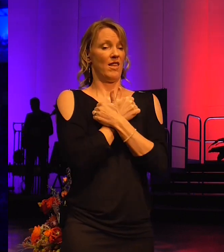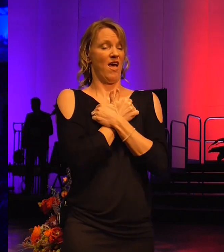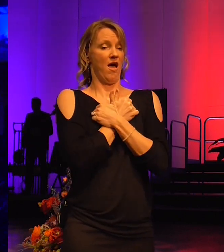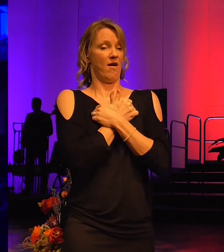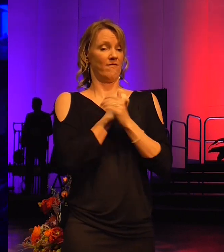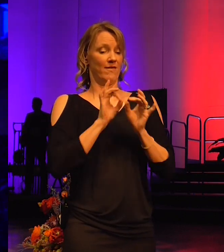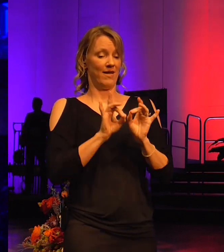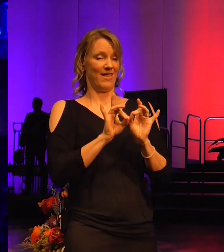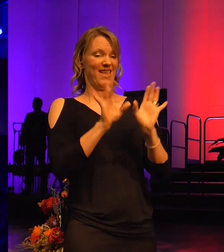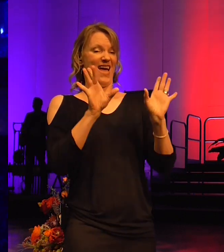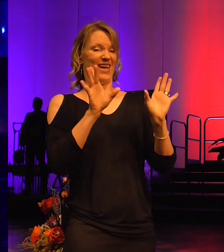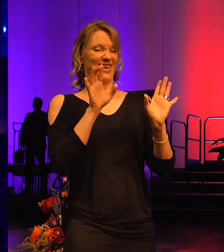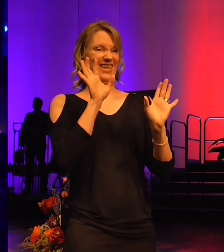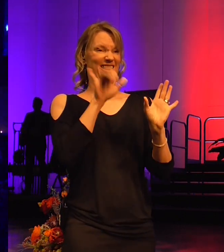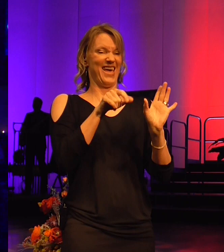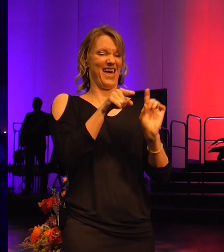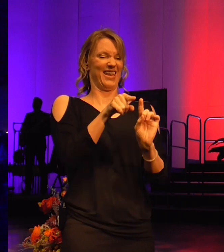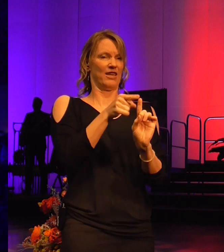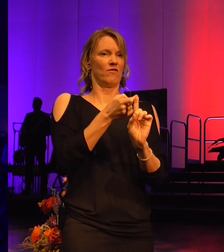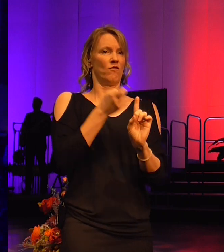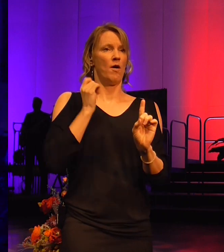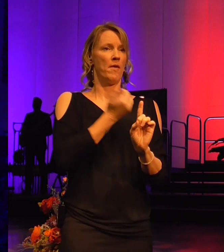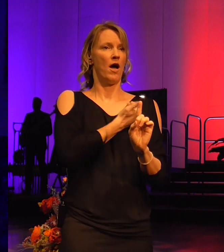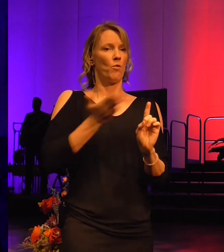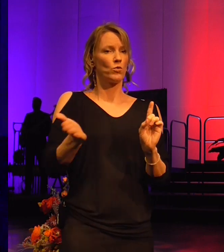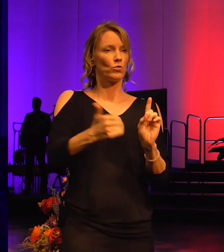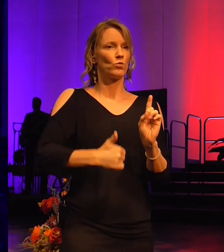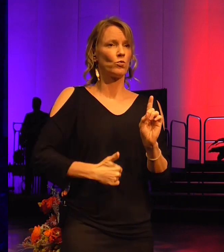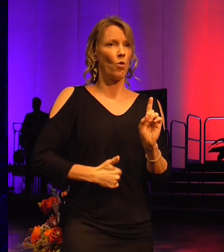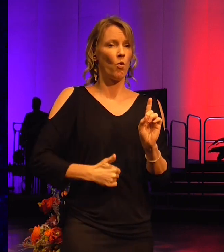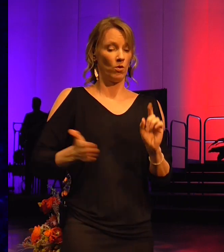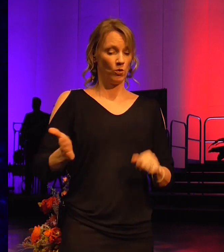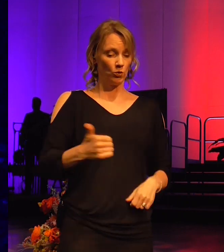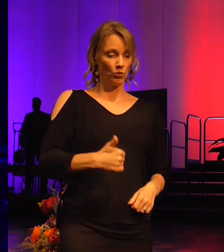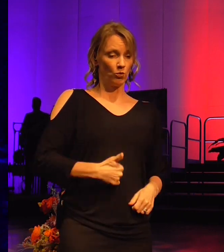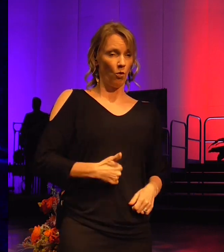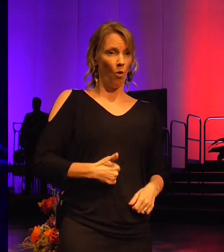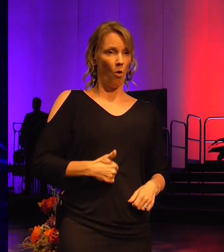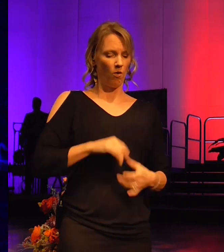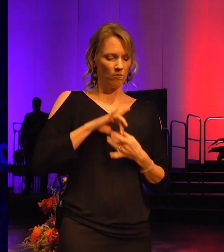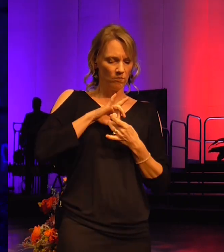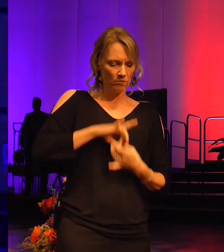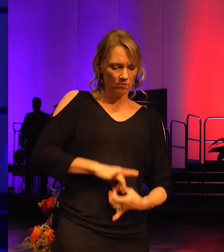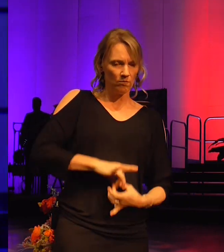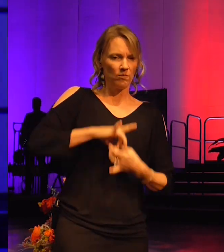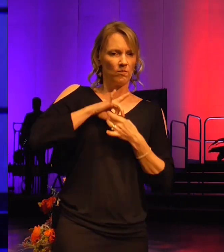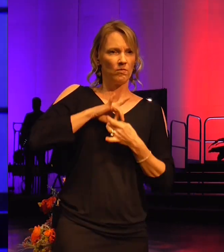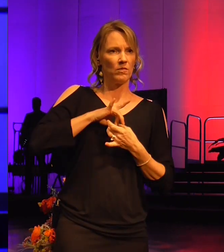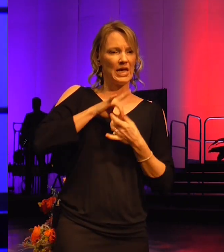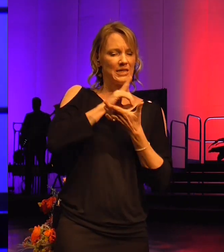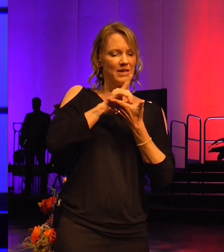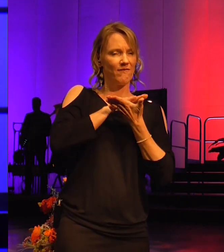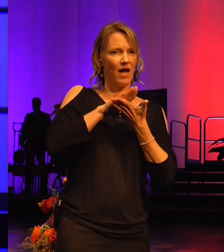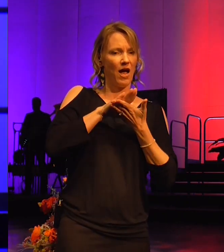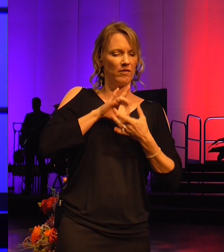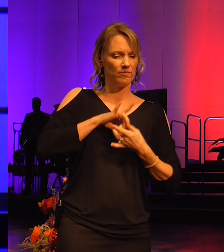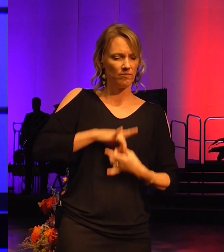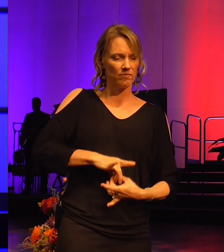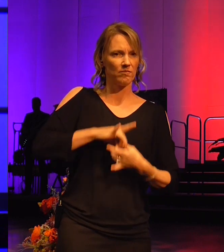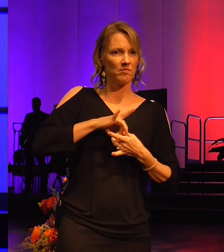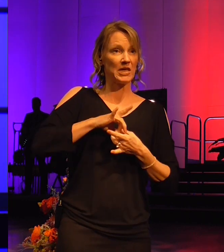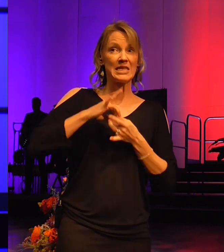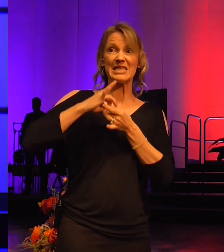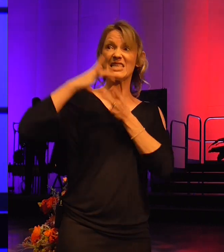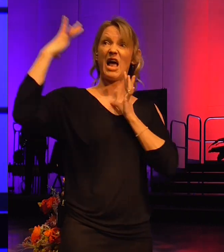love is the light of our soul. Our soul is that connection in and of the divine. We have never